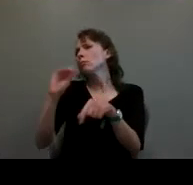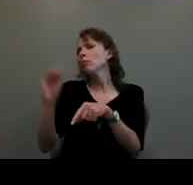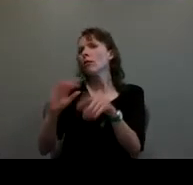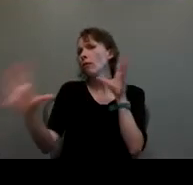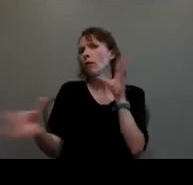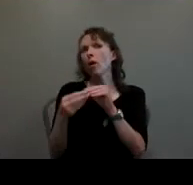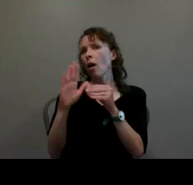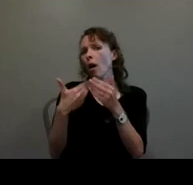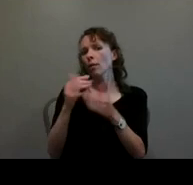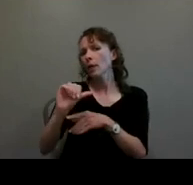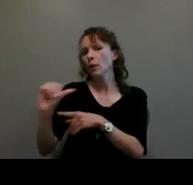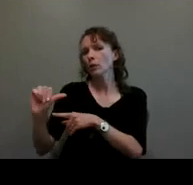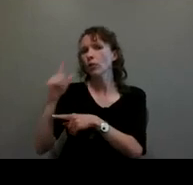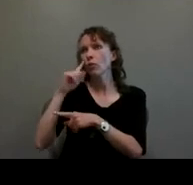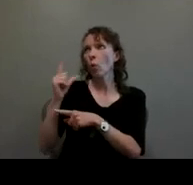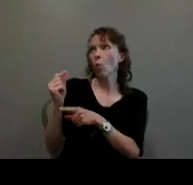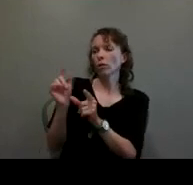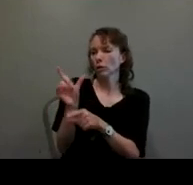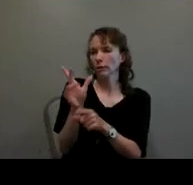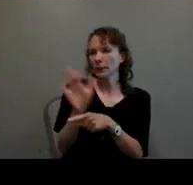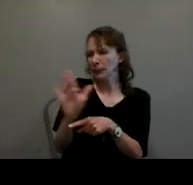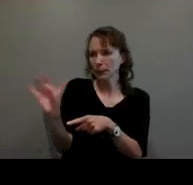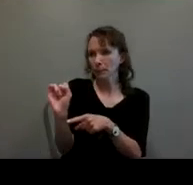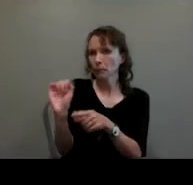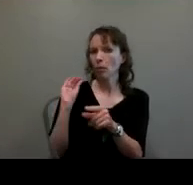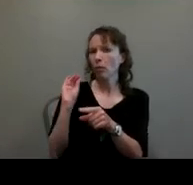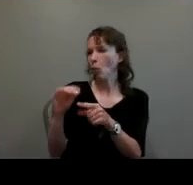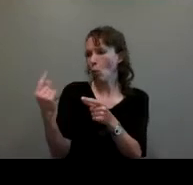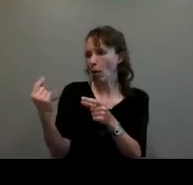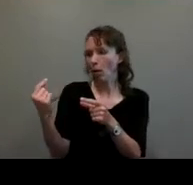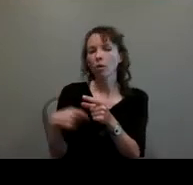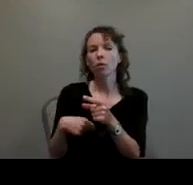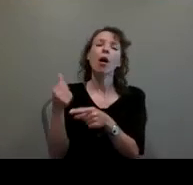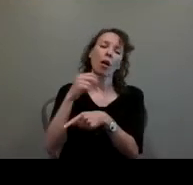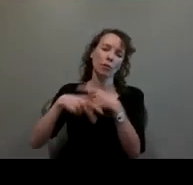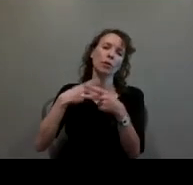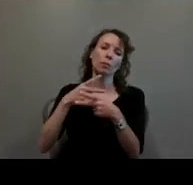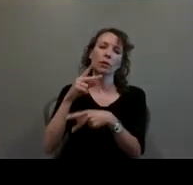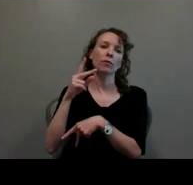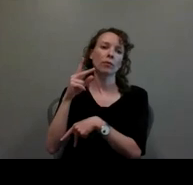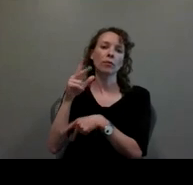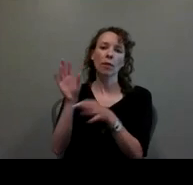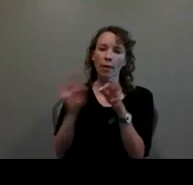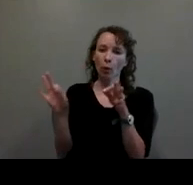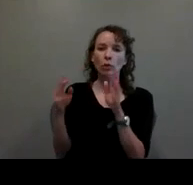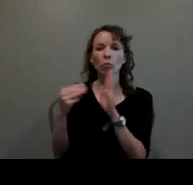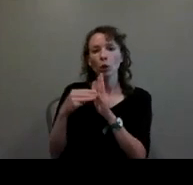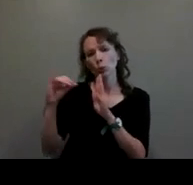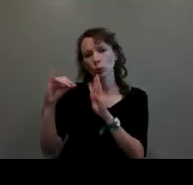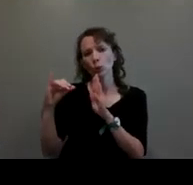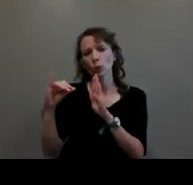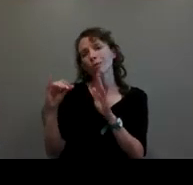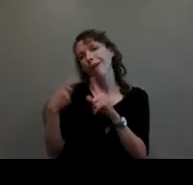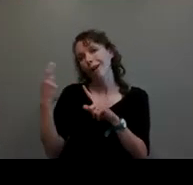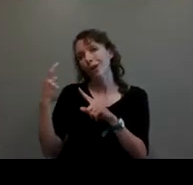belongs in this sequence context. There's other types of language models, autoregressive language models as well. And